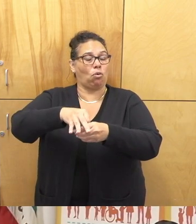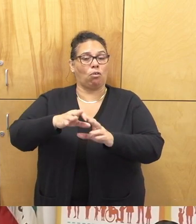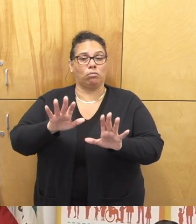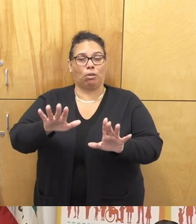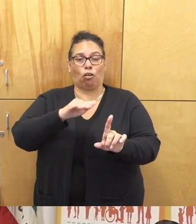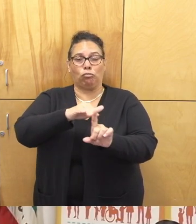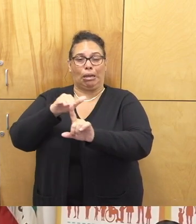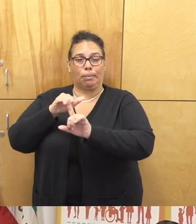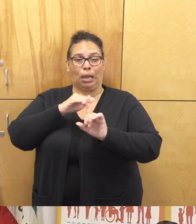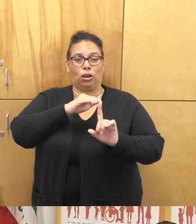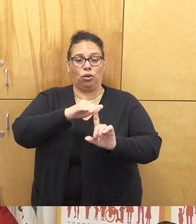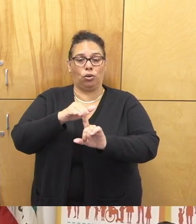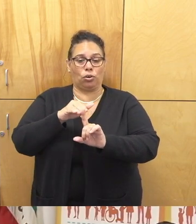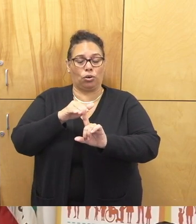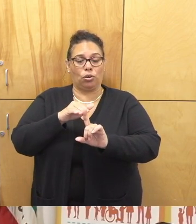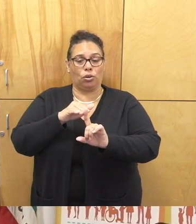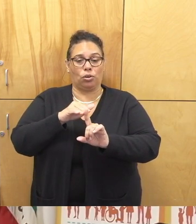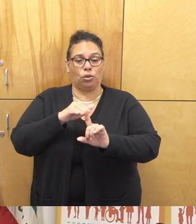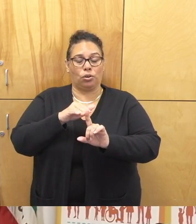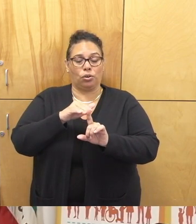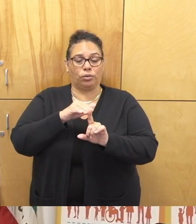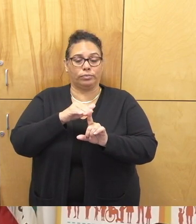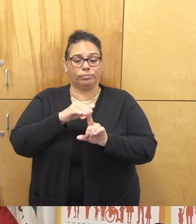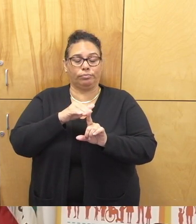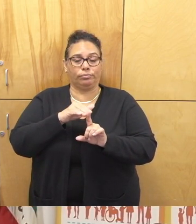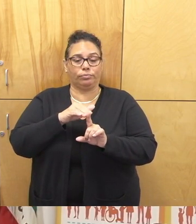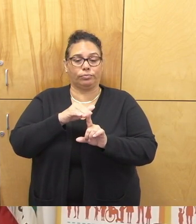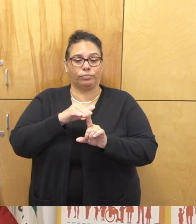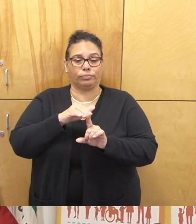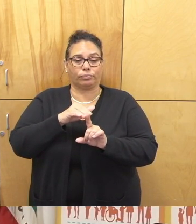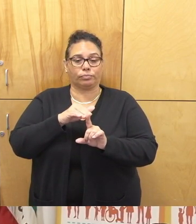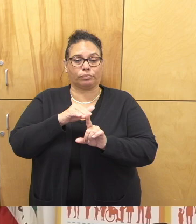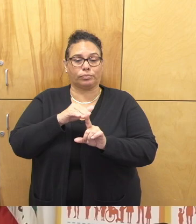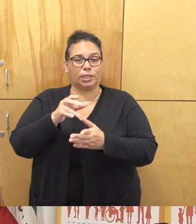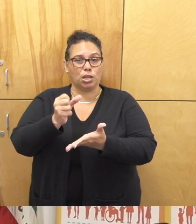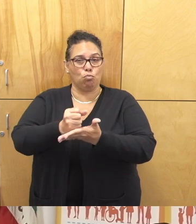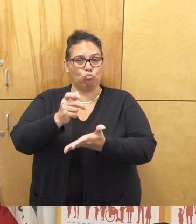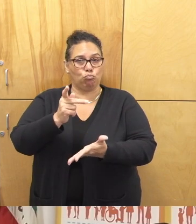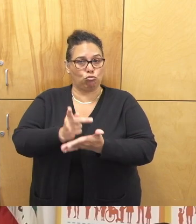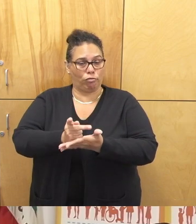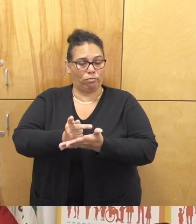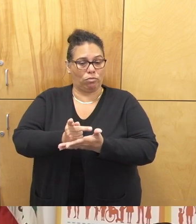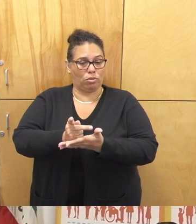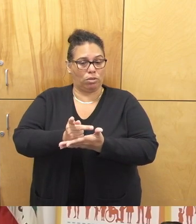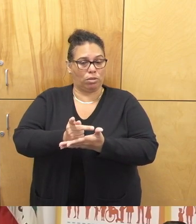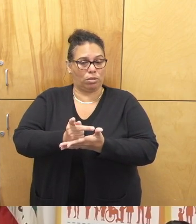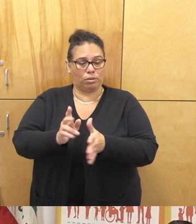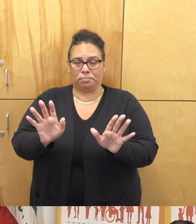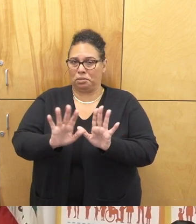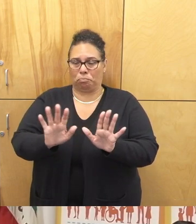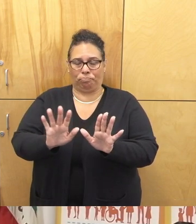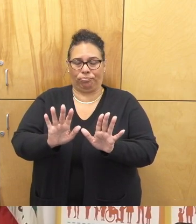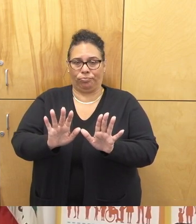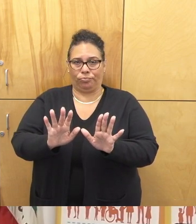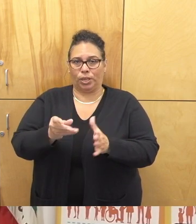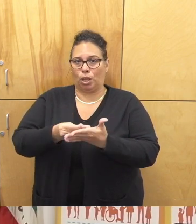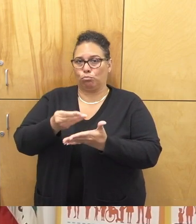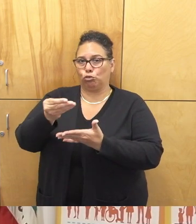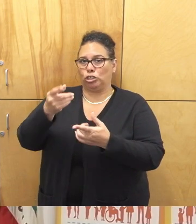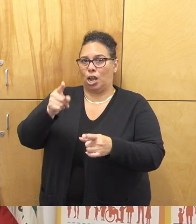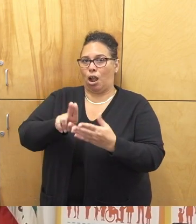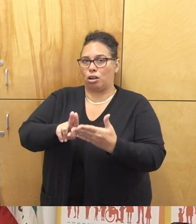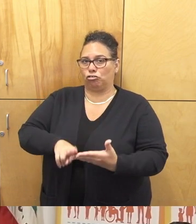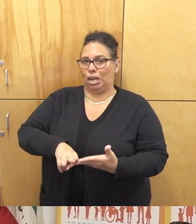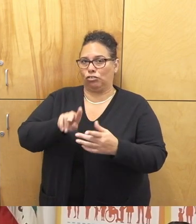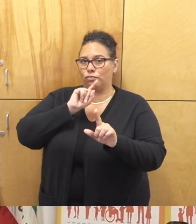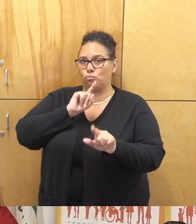a reminder that from the approval and from the purchasing and contracts